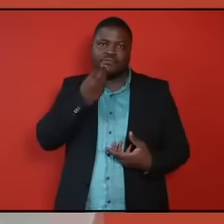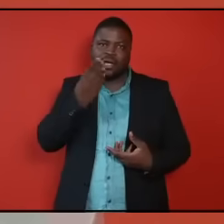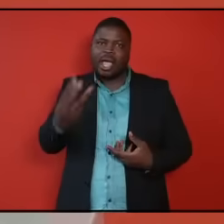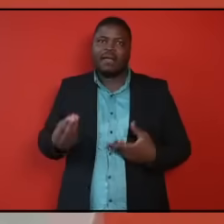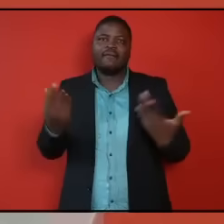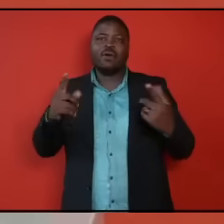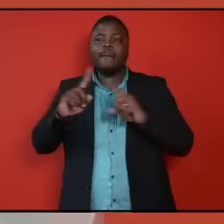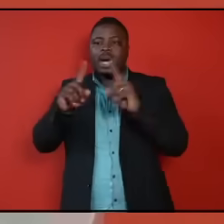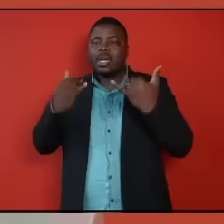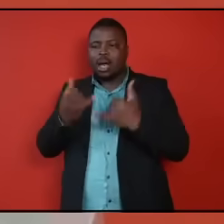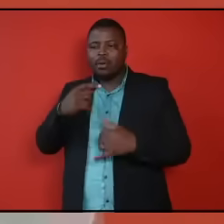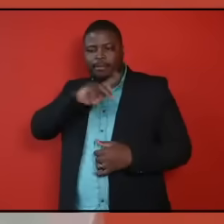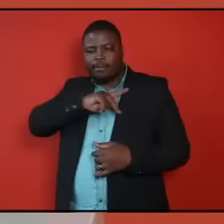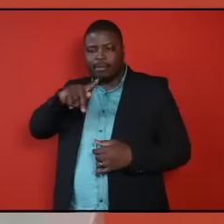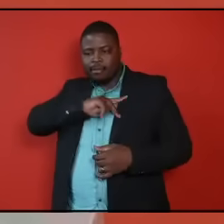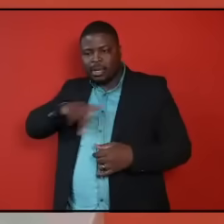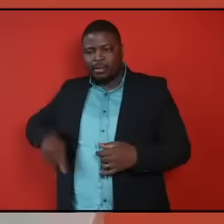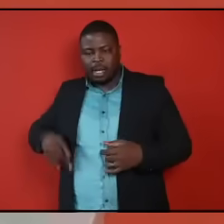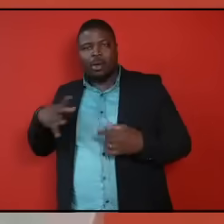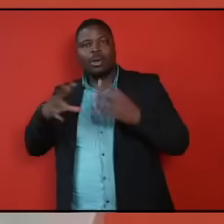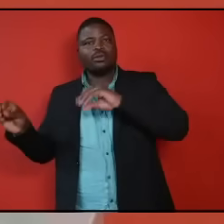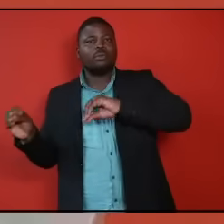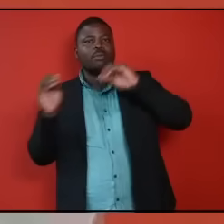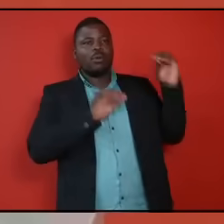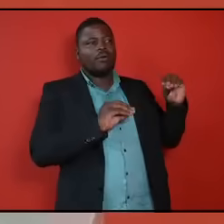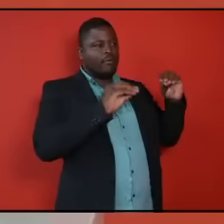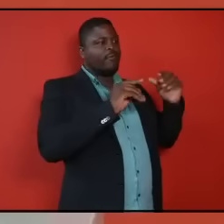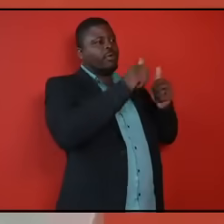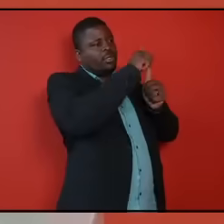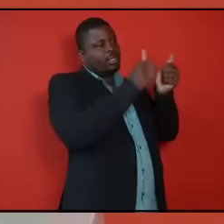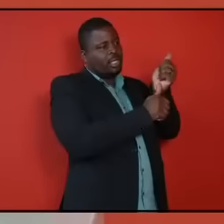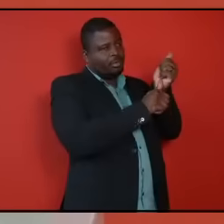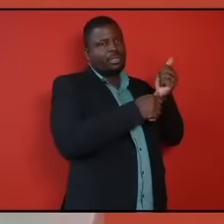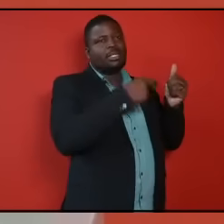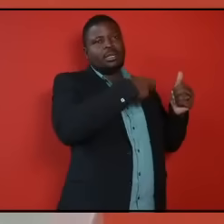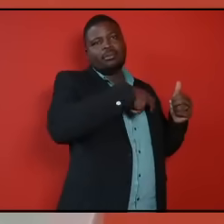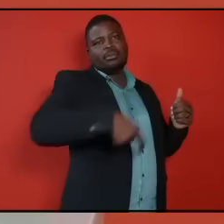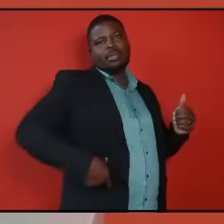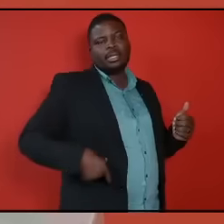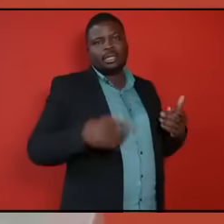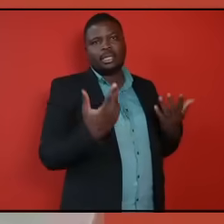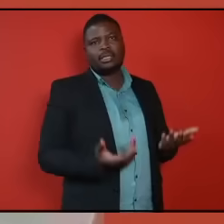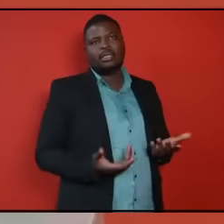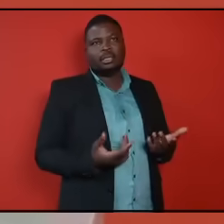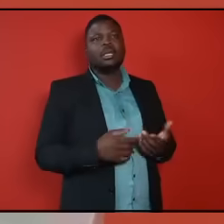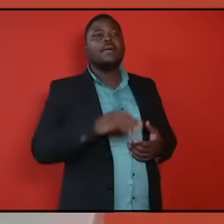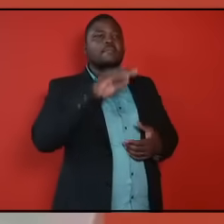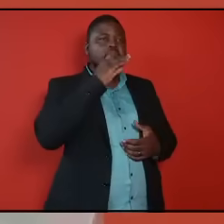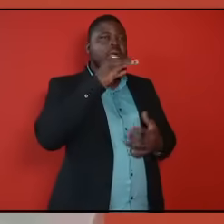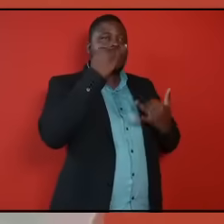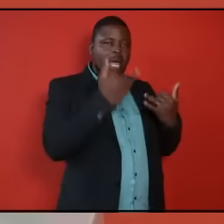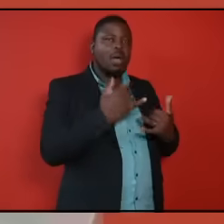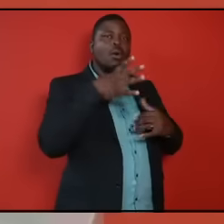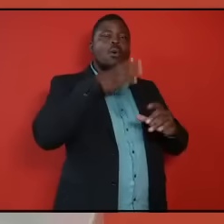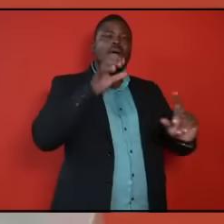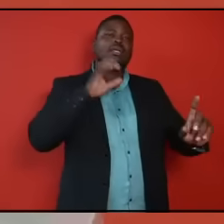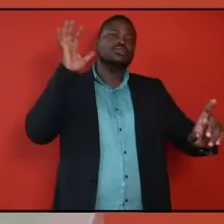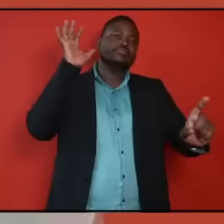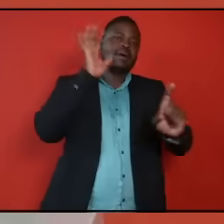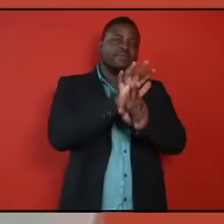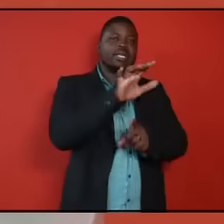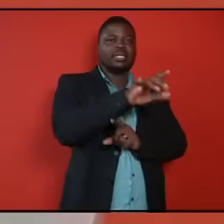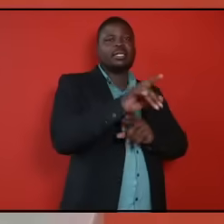He's tired of killing them provincially. He wants them national now. He wants to slaughter them national through